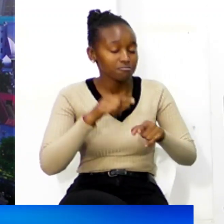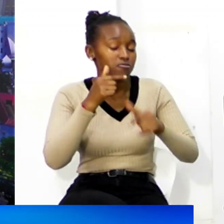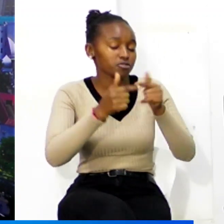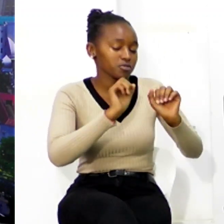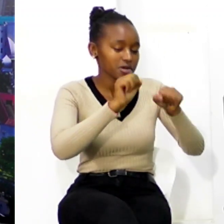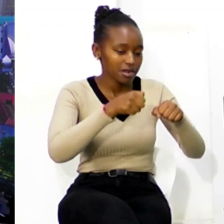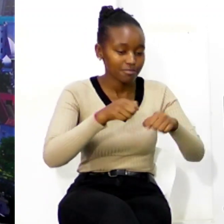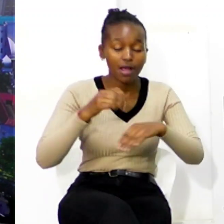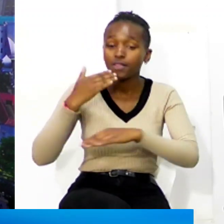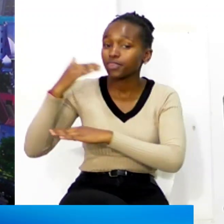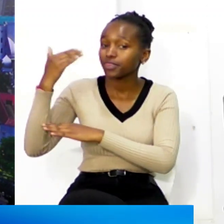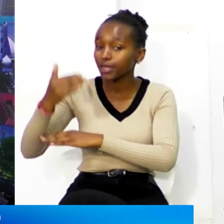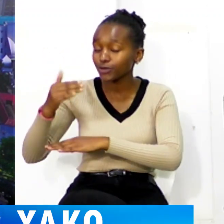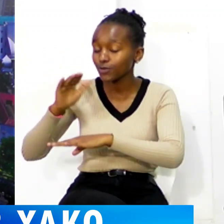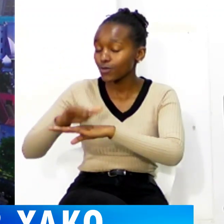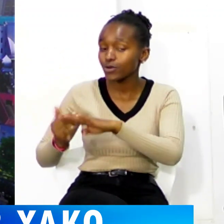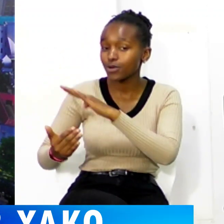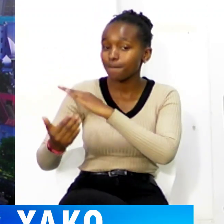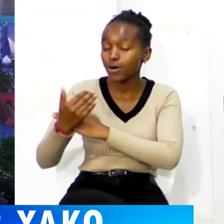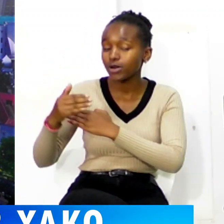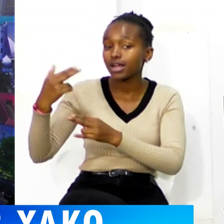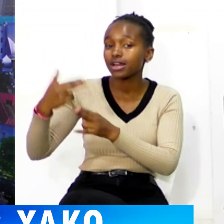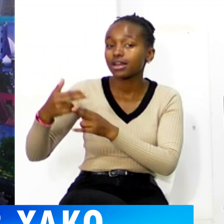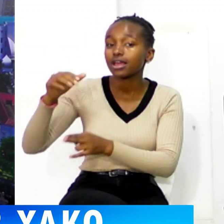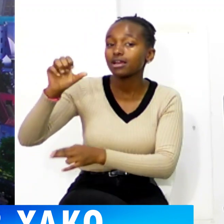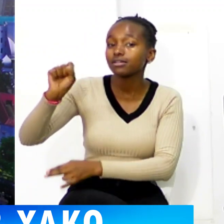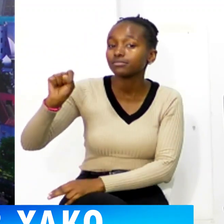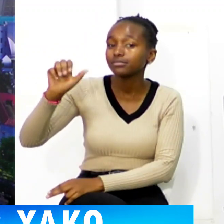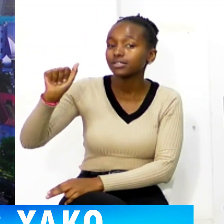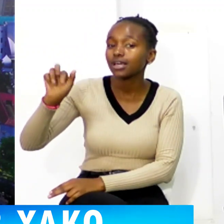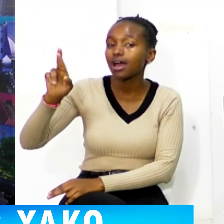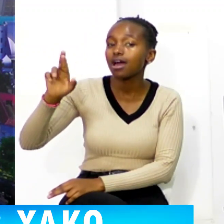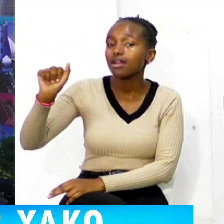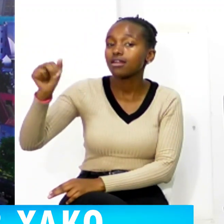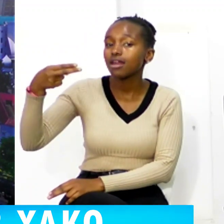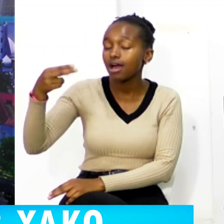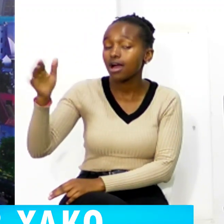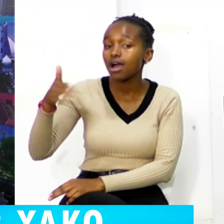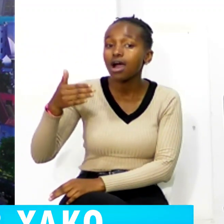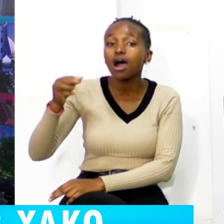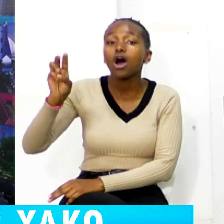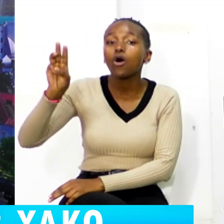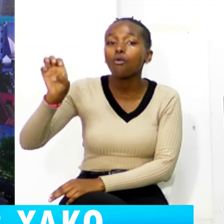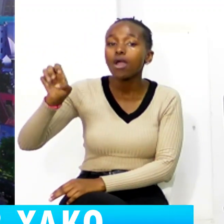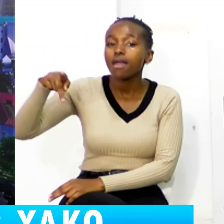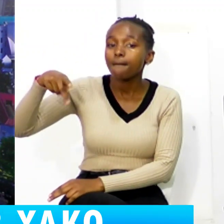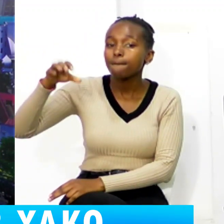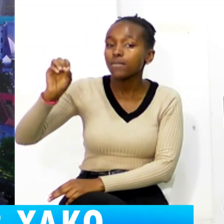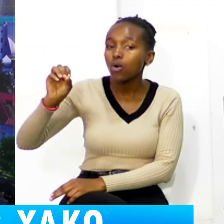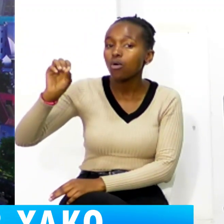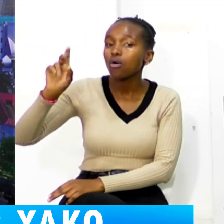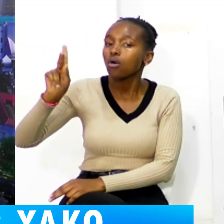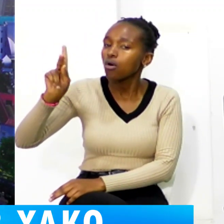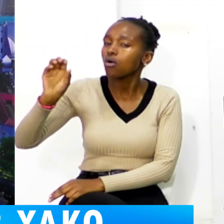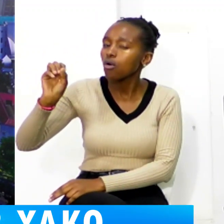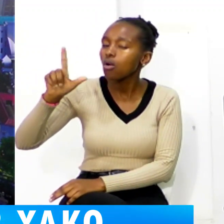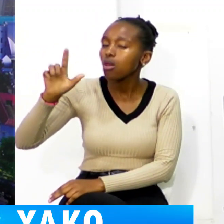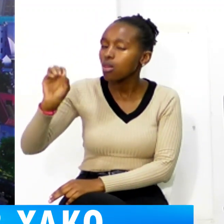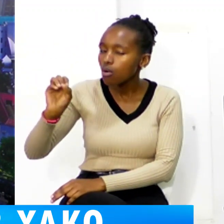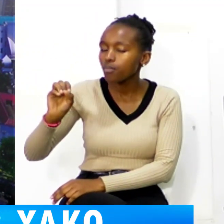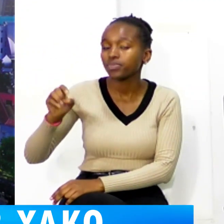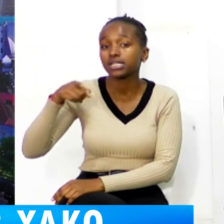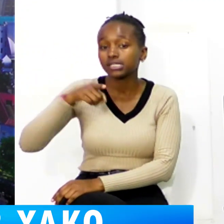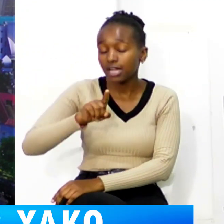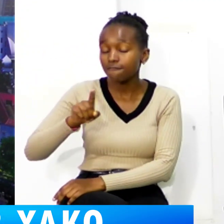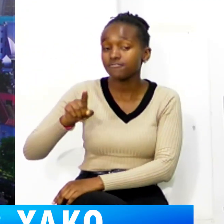Thank you. Good morning, viewers. My name is Sarah Wepukhulu. I'm a Deputy Director at Kenya Power